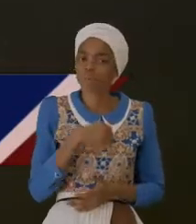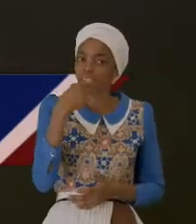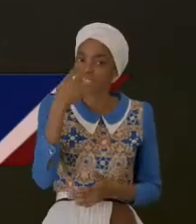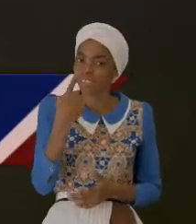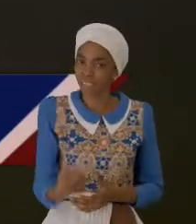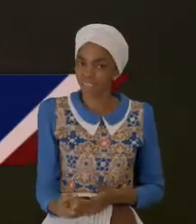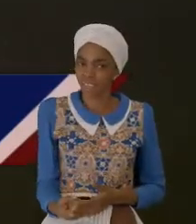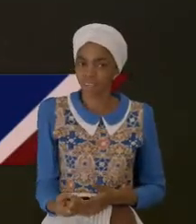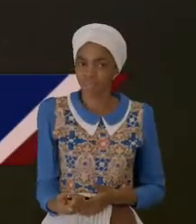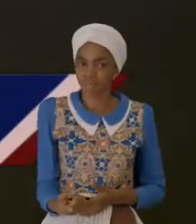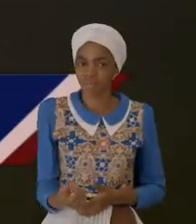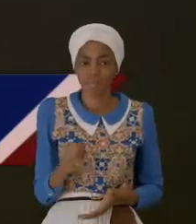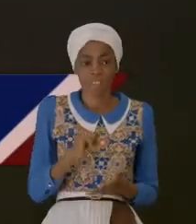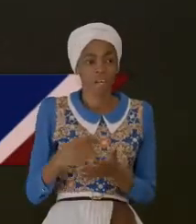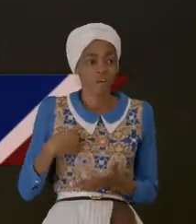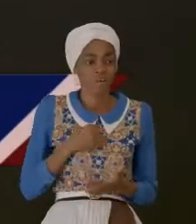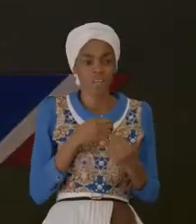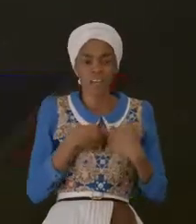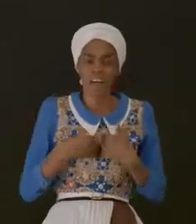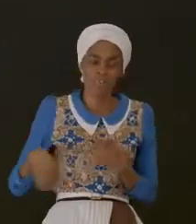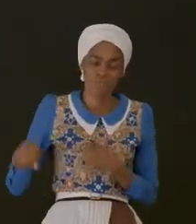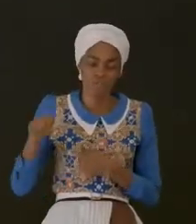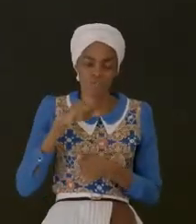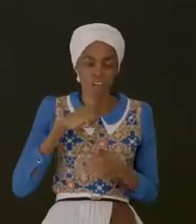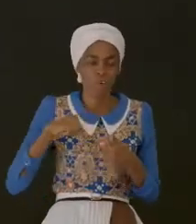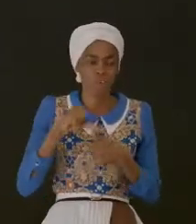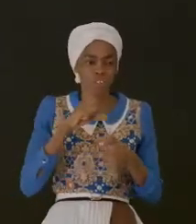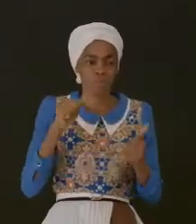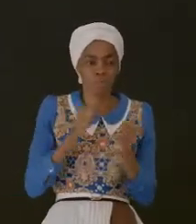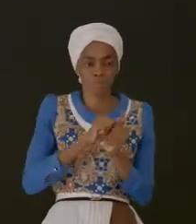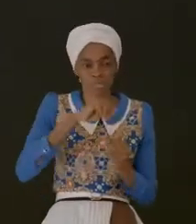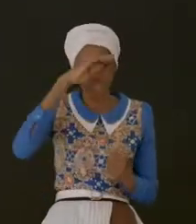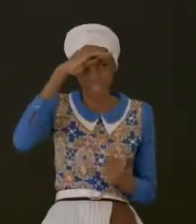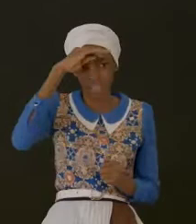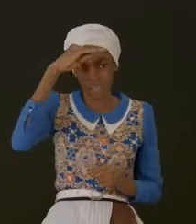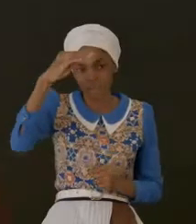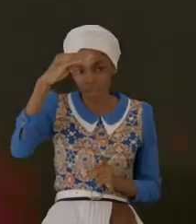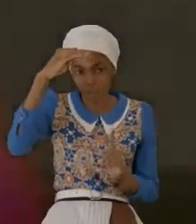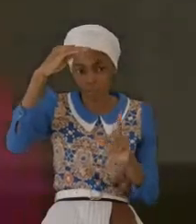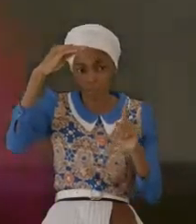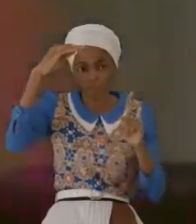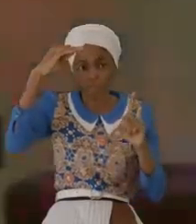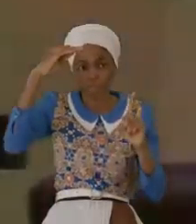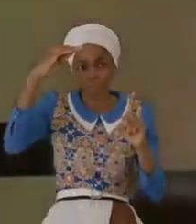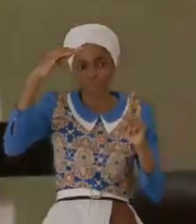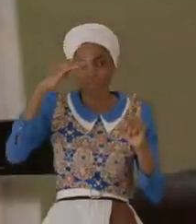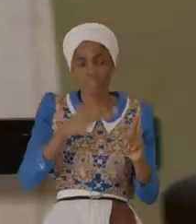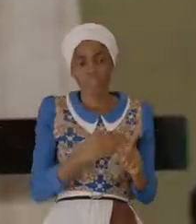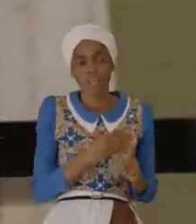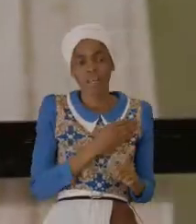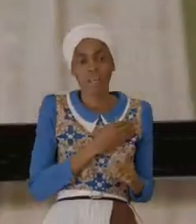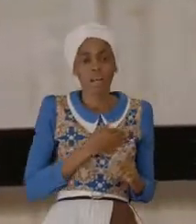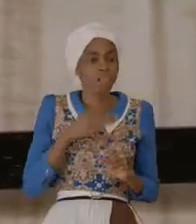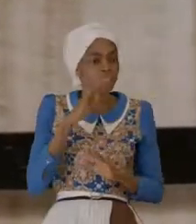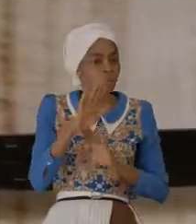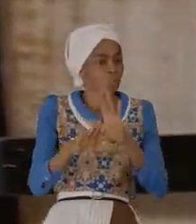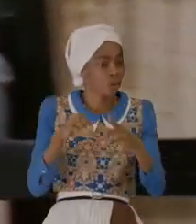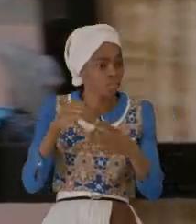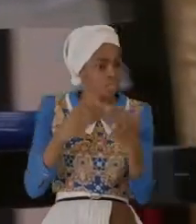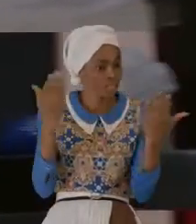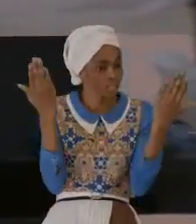we say that we have a fellowship with him and walk in darkness